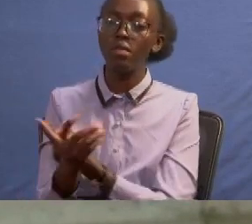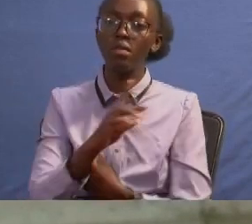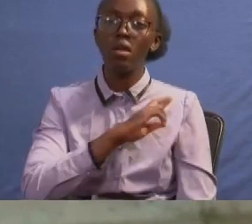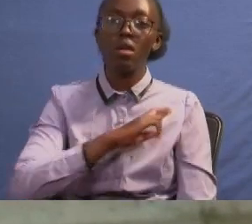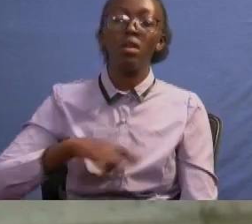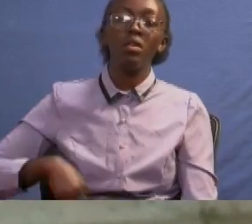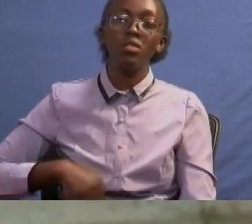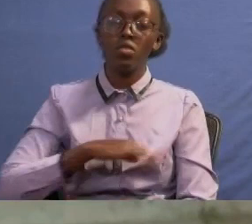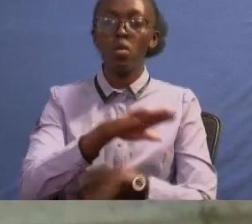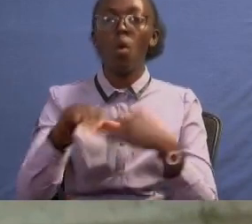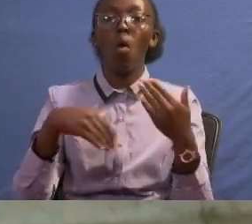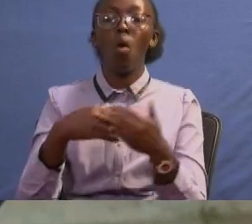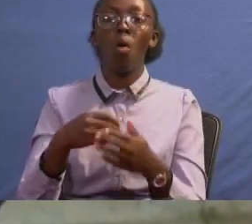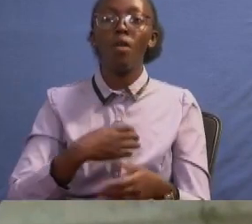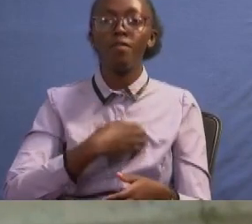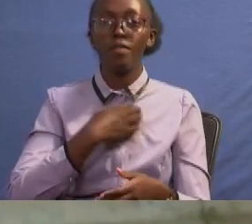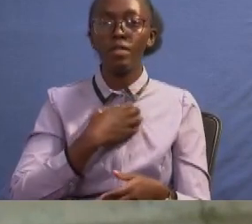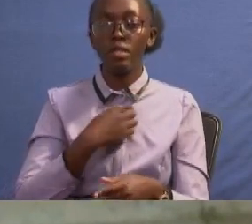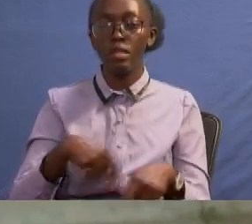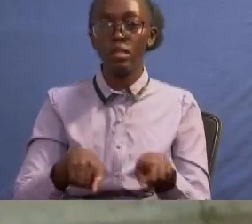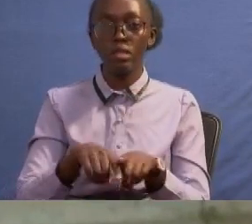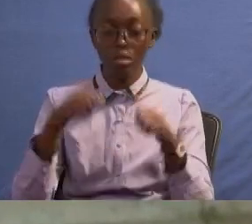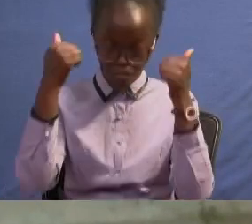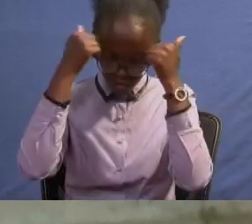distinguished guests and dear students,